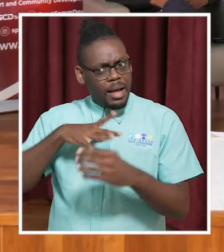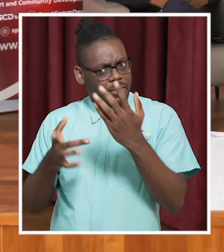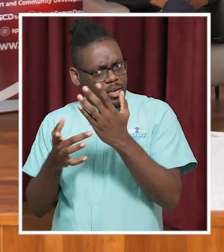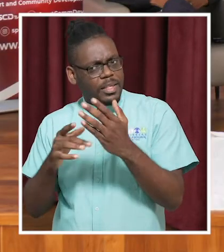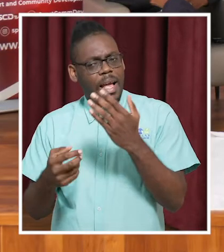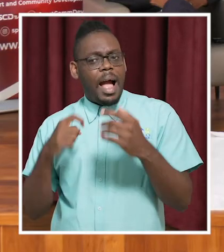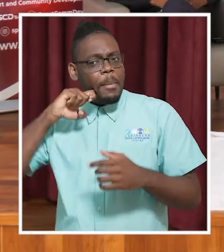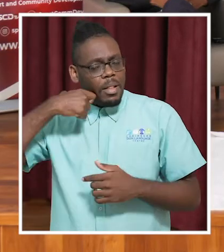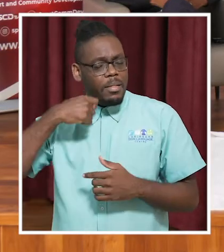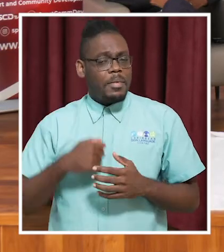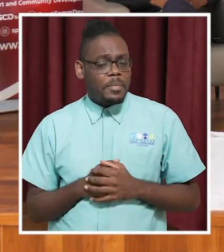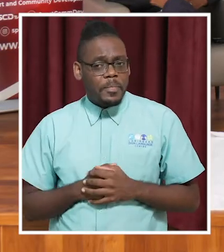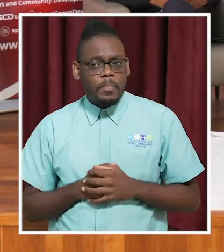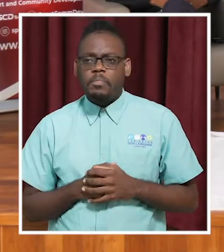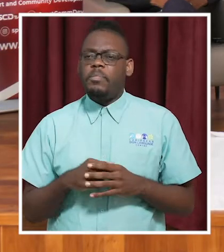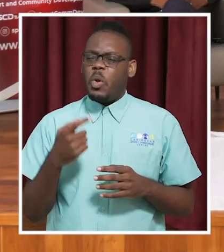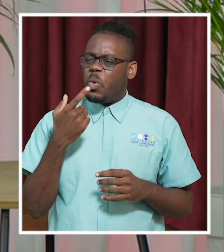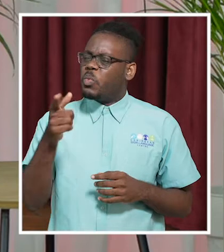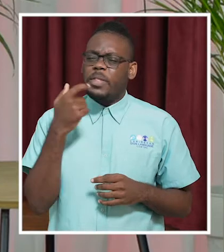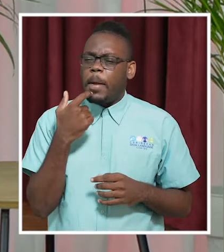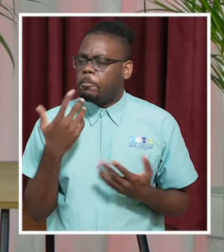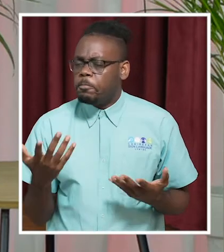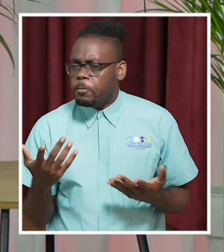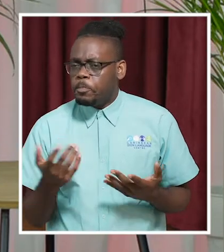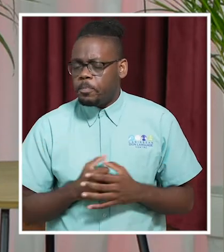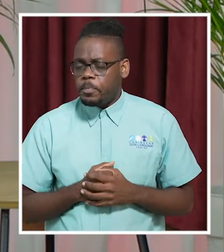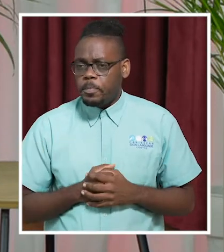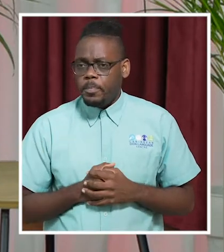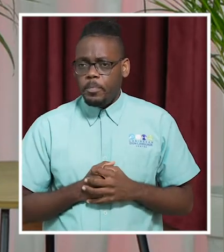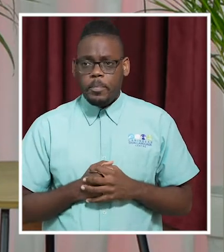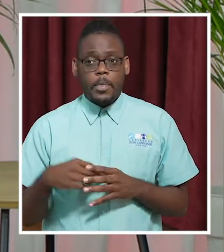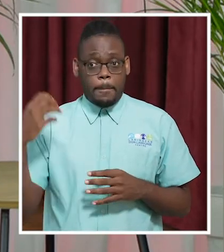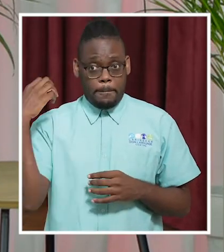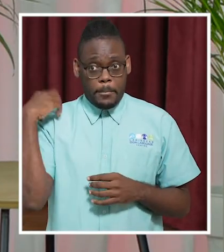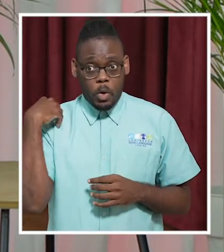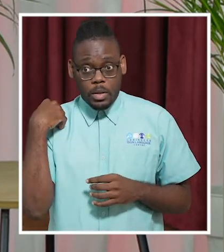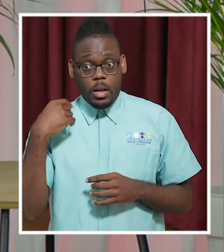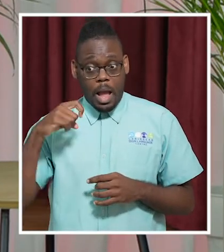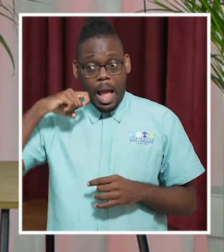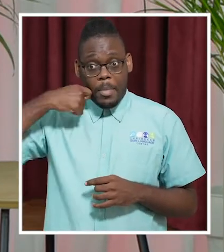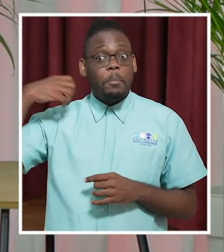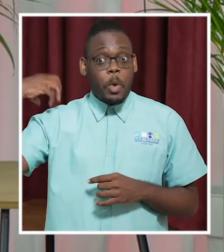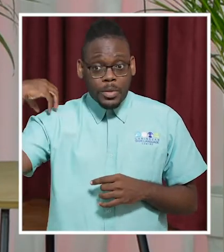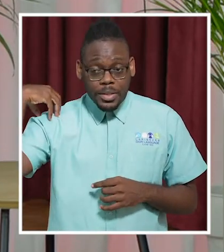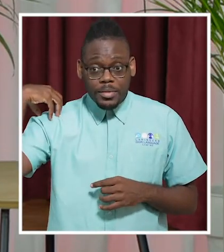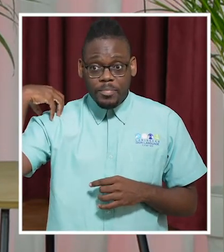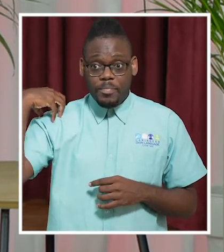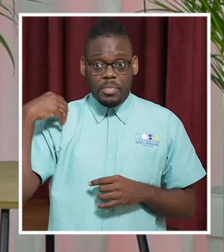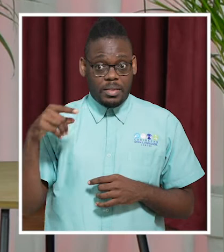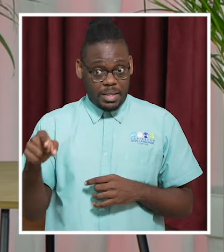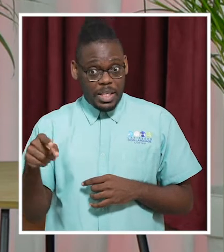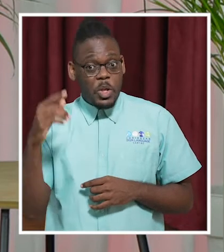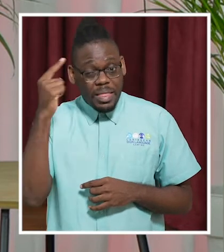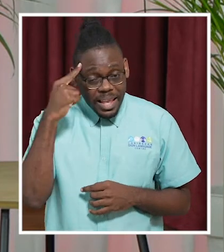mentioned the example of the probably CEO of Apple, so to be corrected also. Mm-hmm. Do you feel that